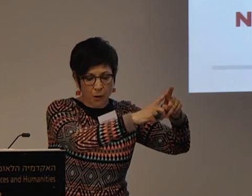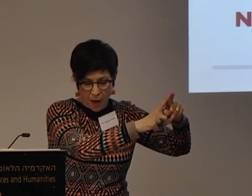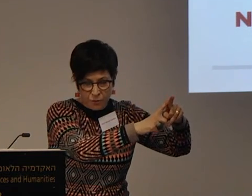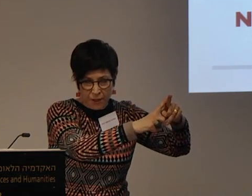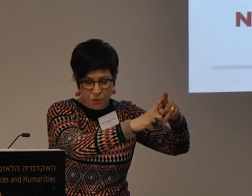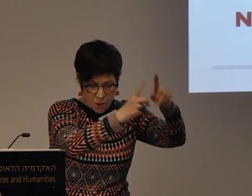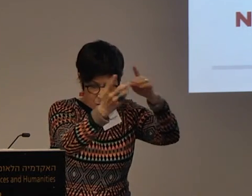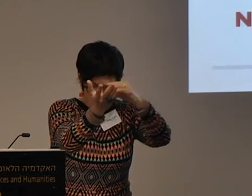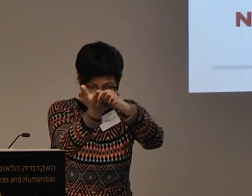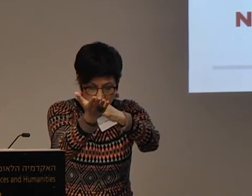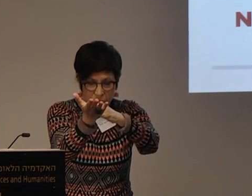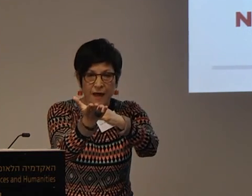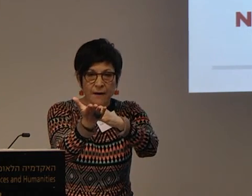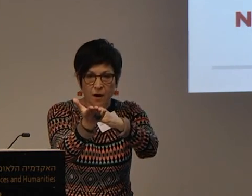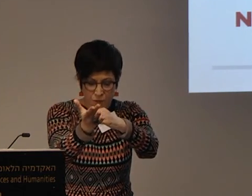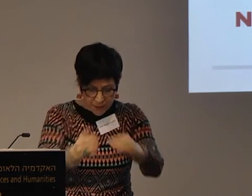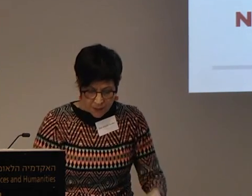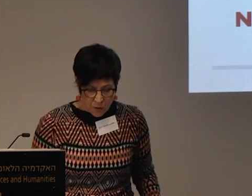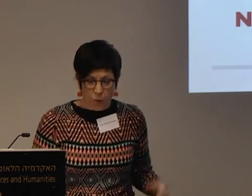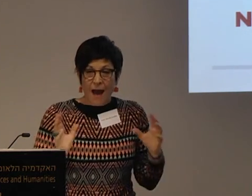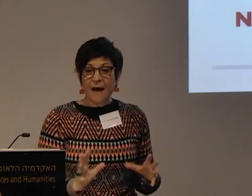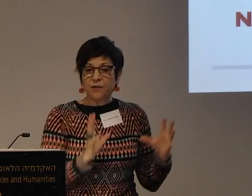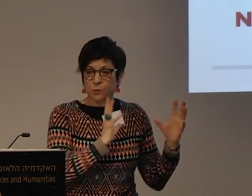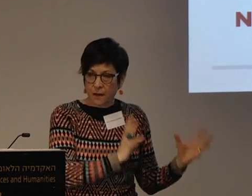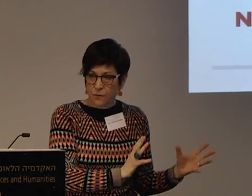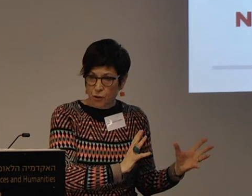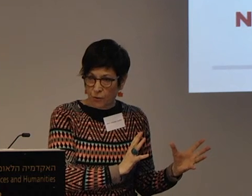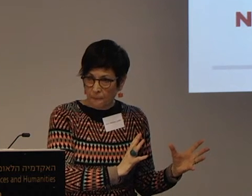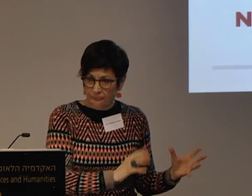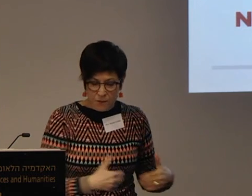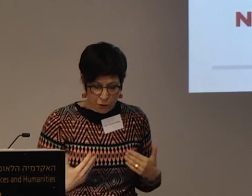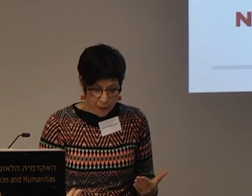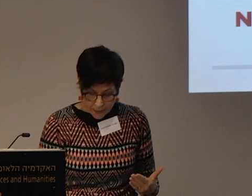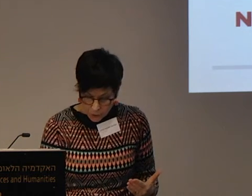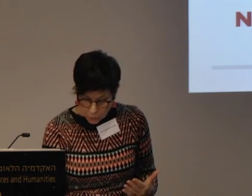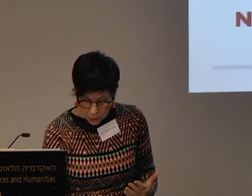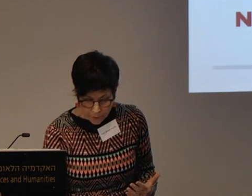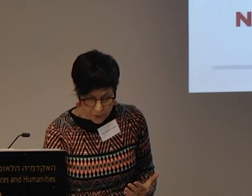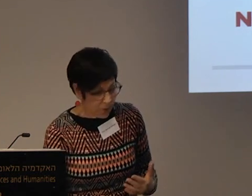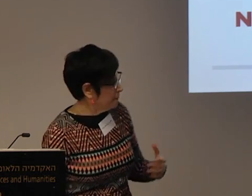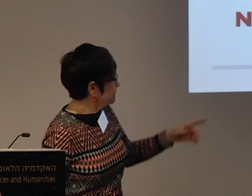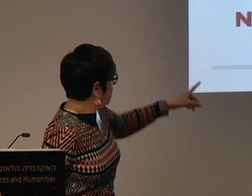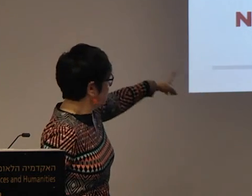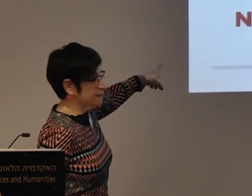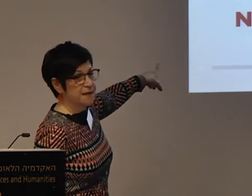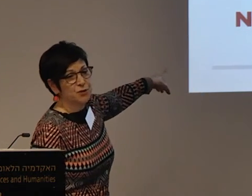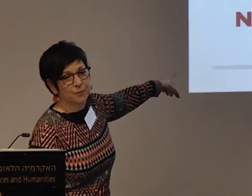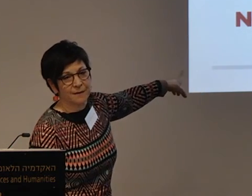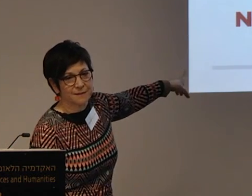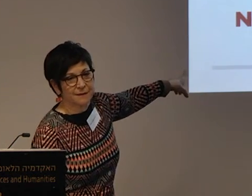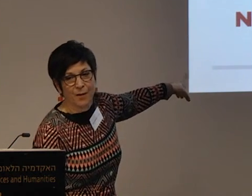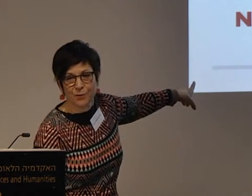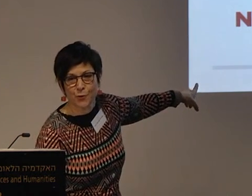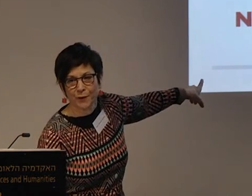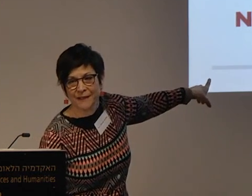narrow object, or flat object, were added to another term to create a new word. So I'm calling this nature